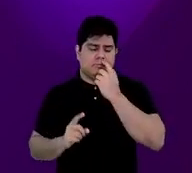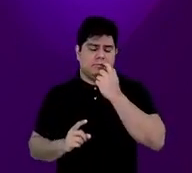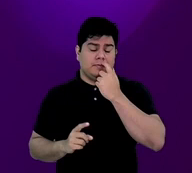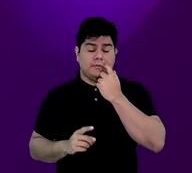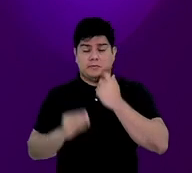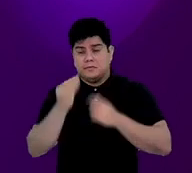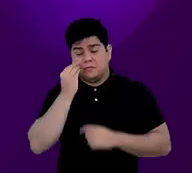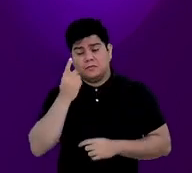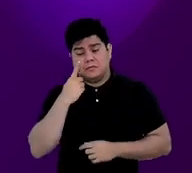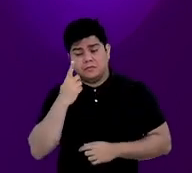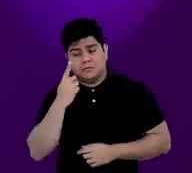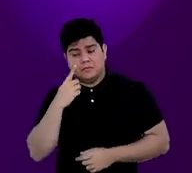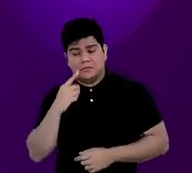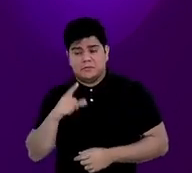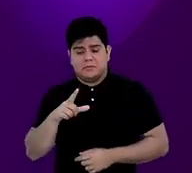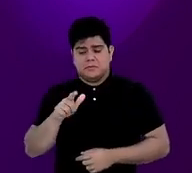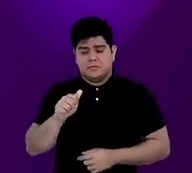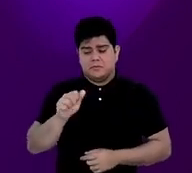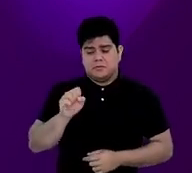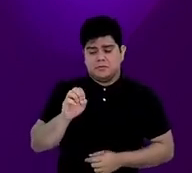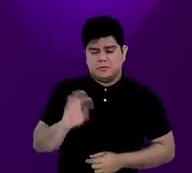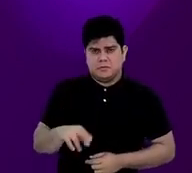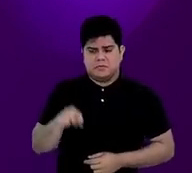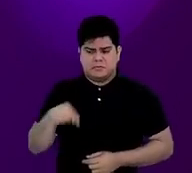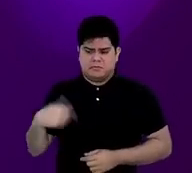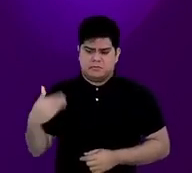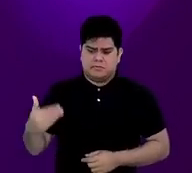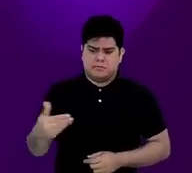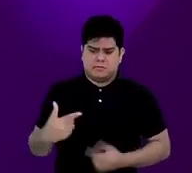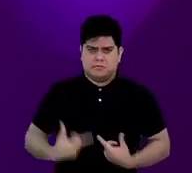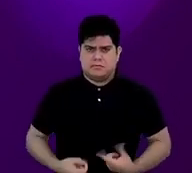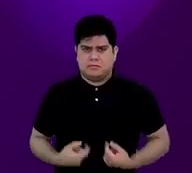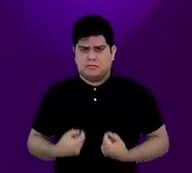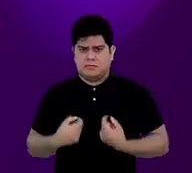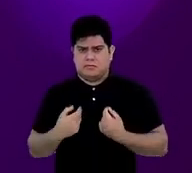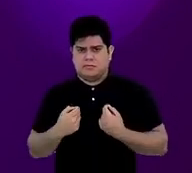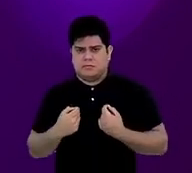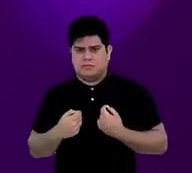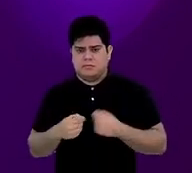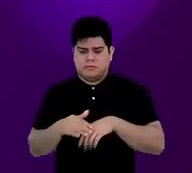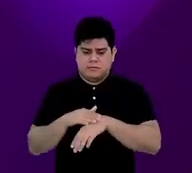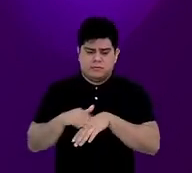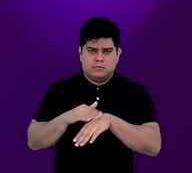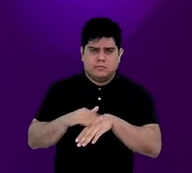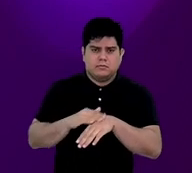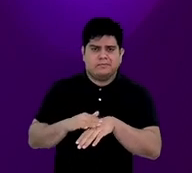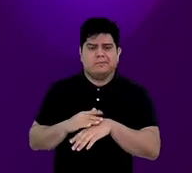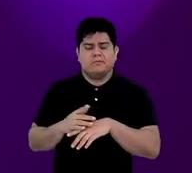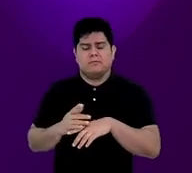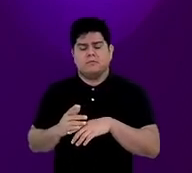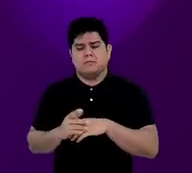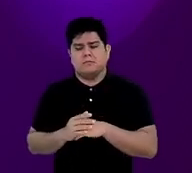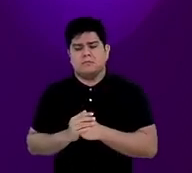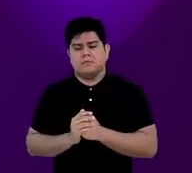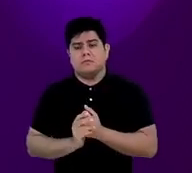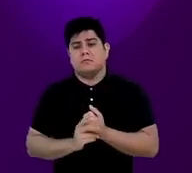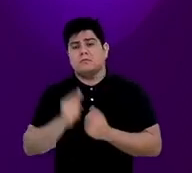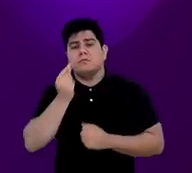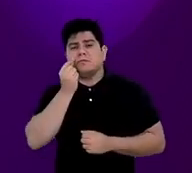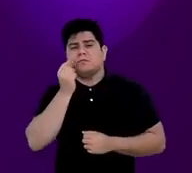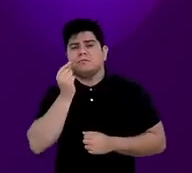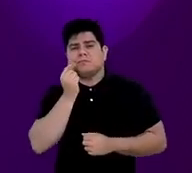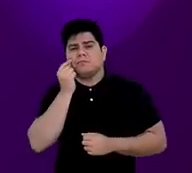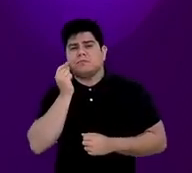cause any skin cancer either, but he did observe increased hair growth and stimulated wound healing, but